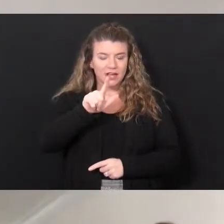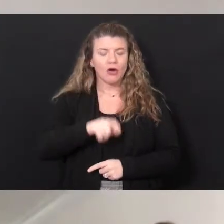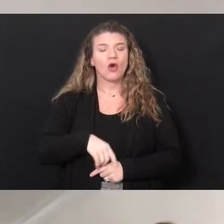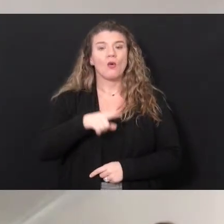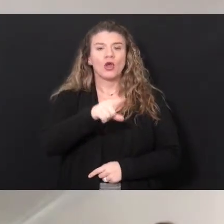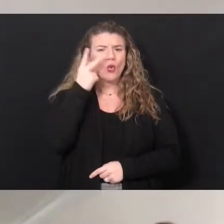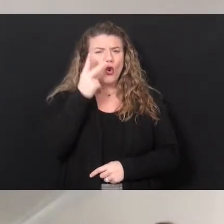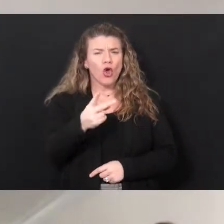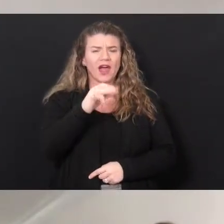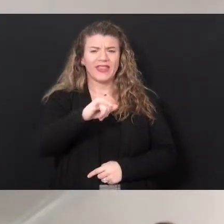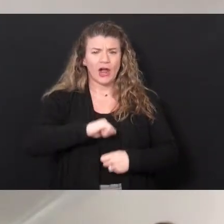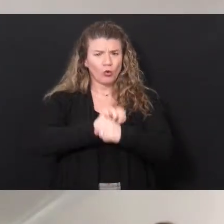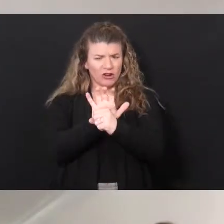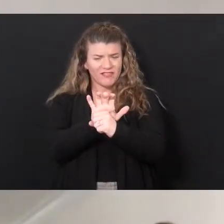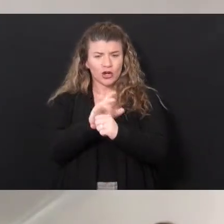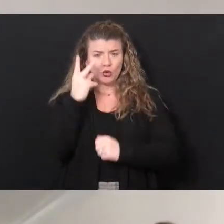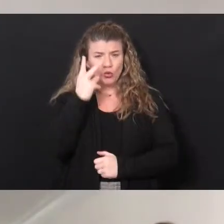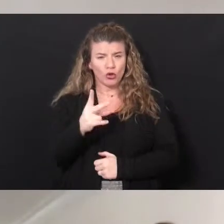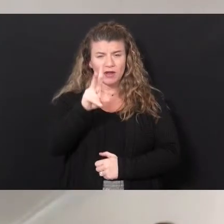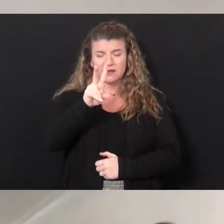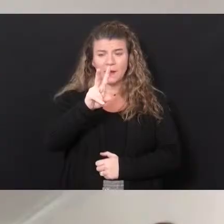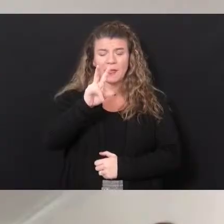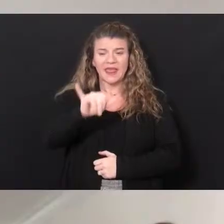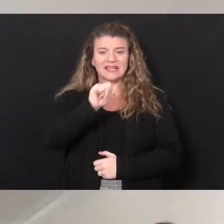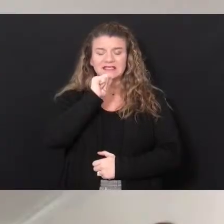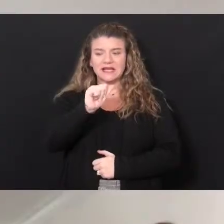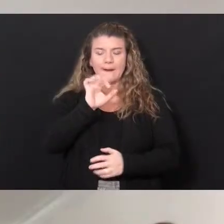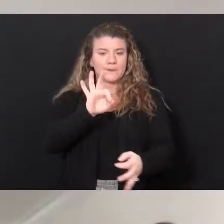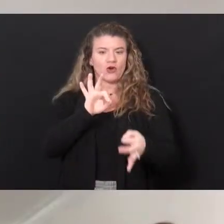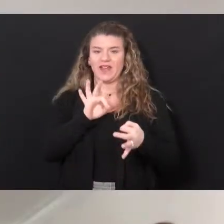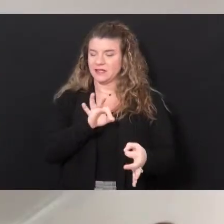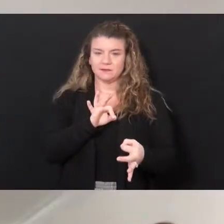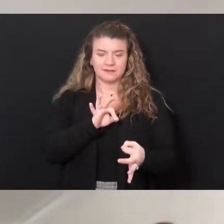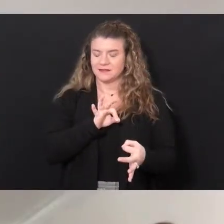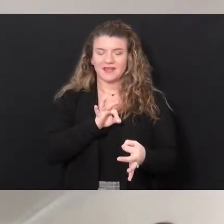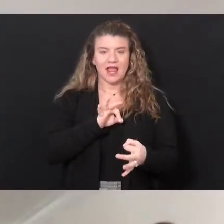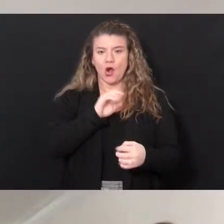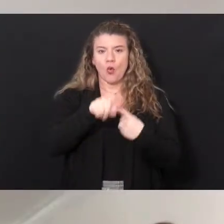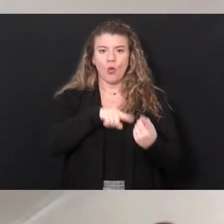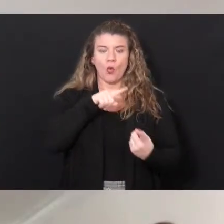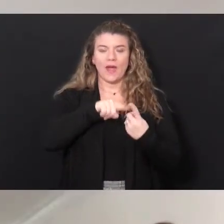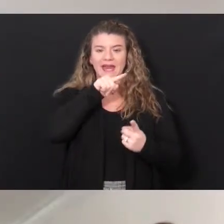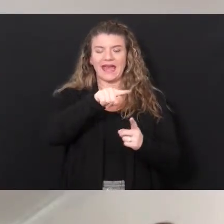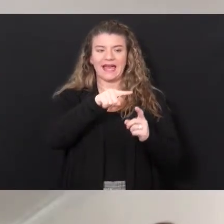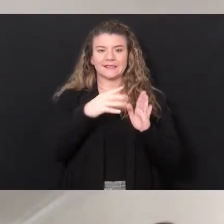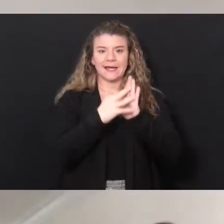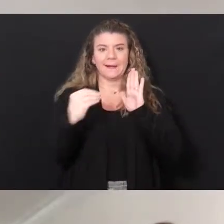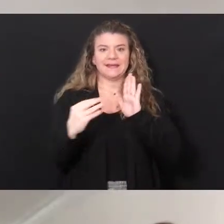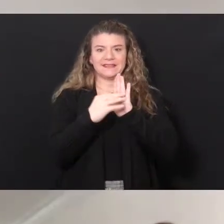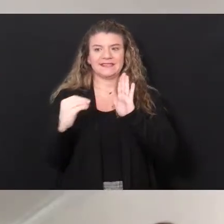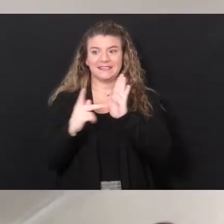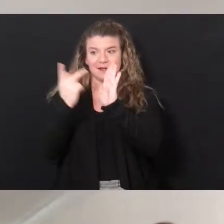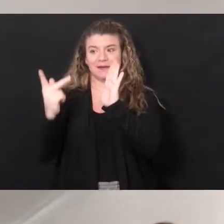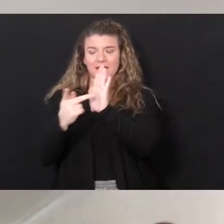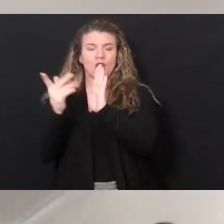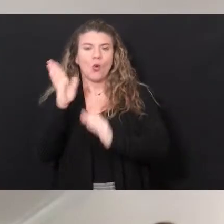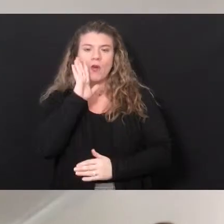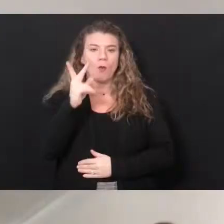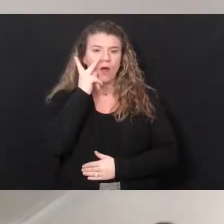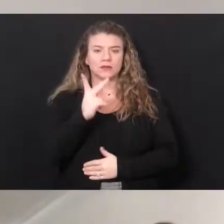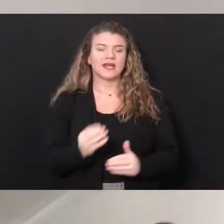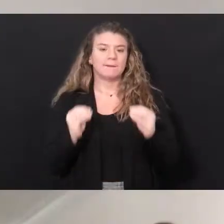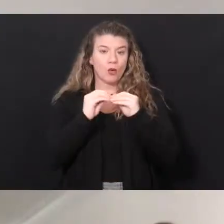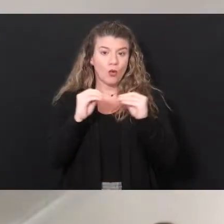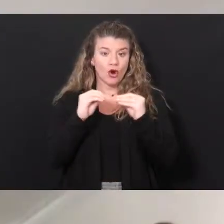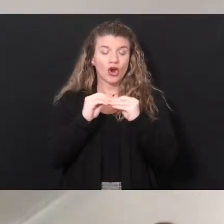know the virus is not perfect in its replication cycle, so we will see more mutations, and the